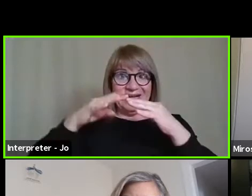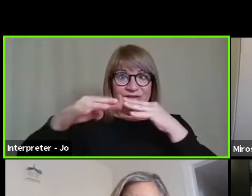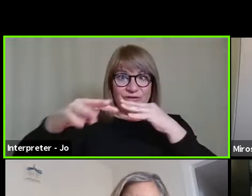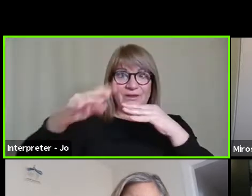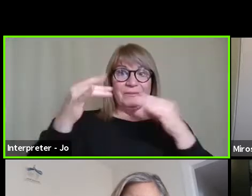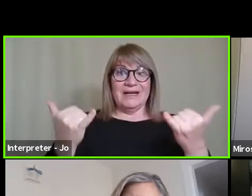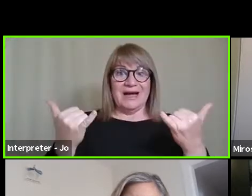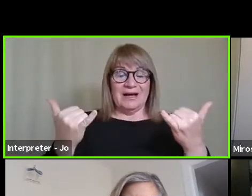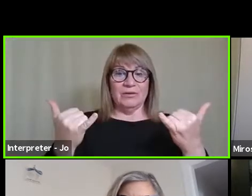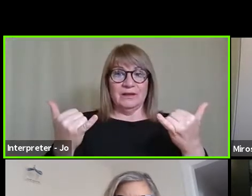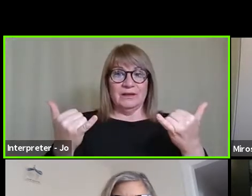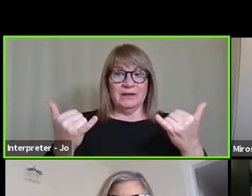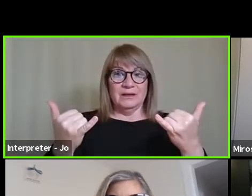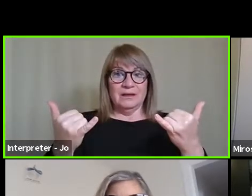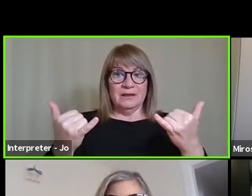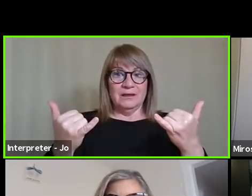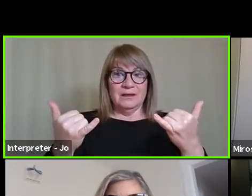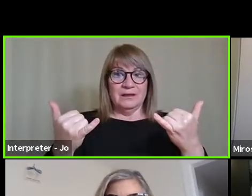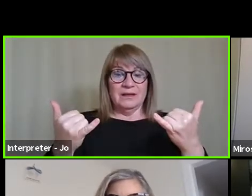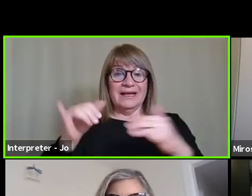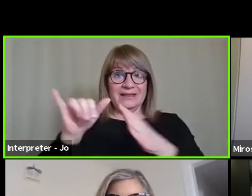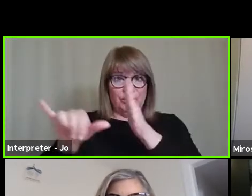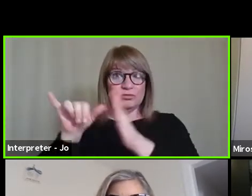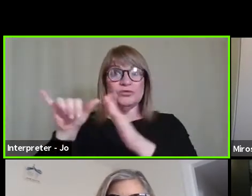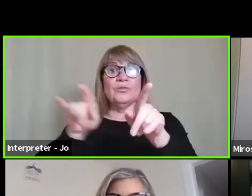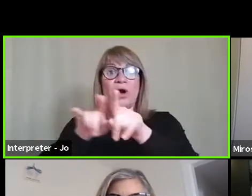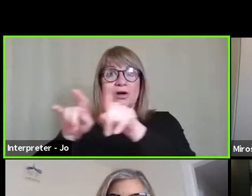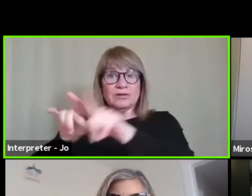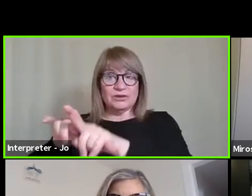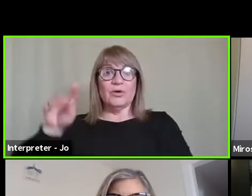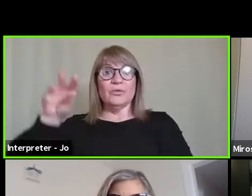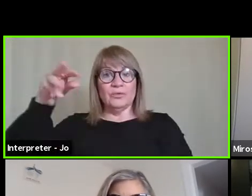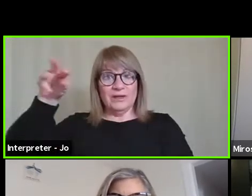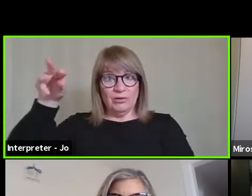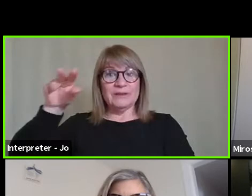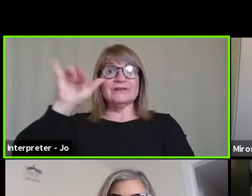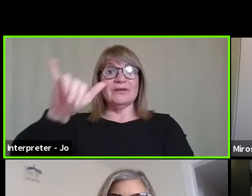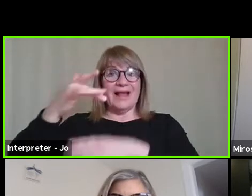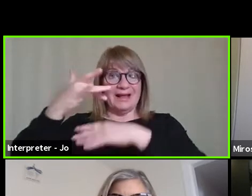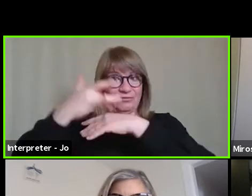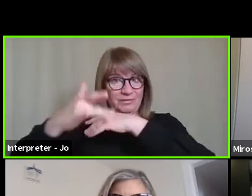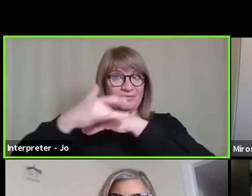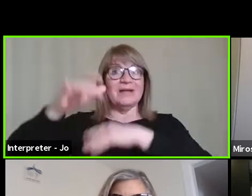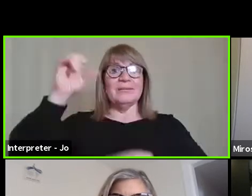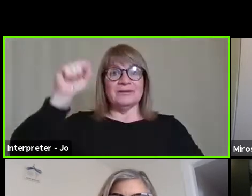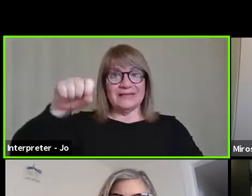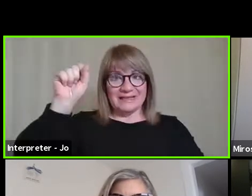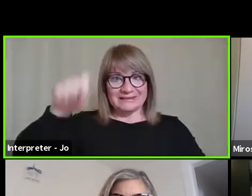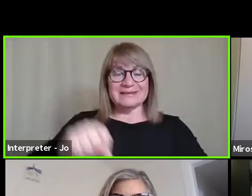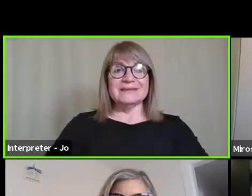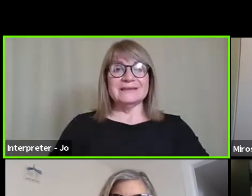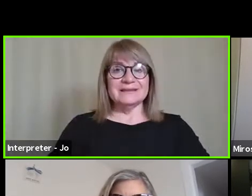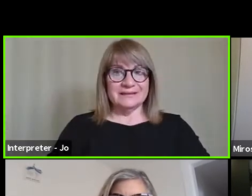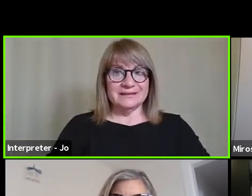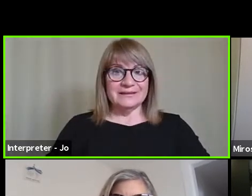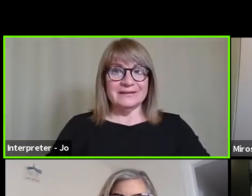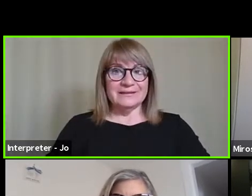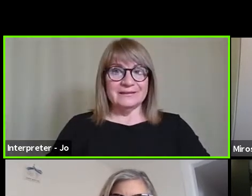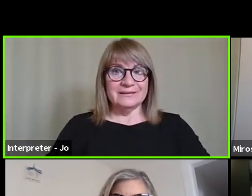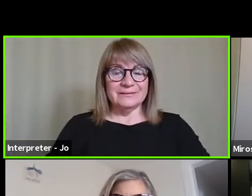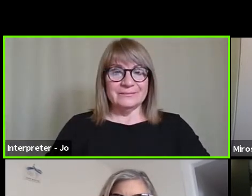live streams apparently it also records on youtube um so those will be available um as well so